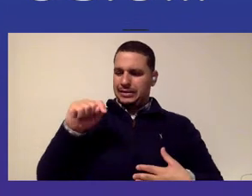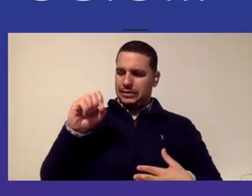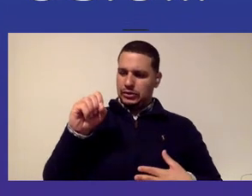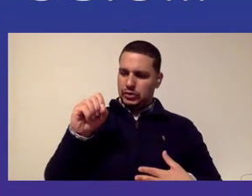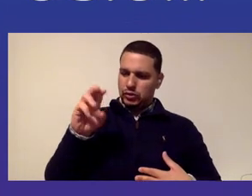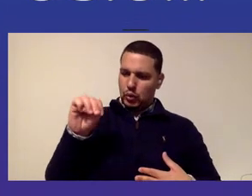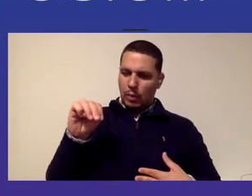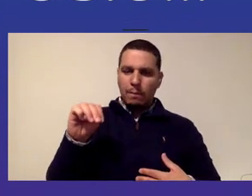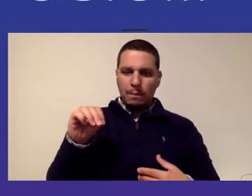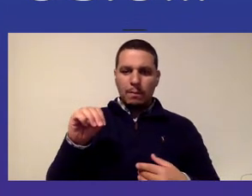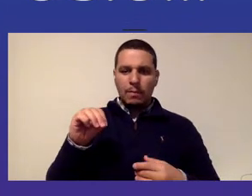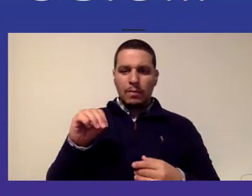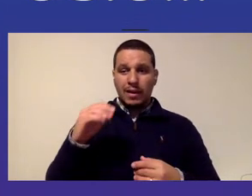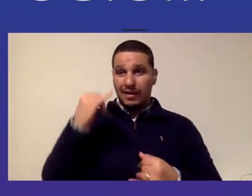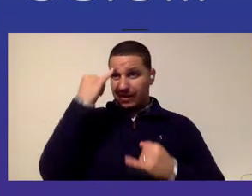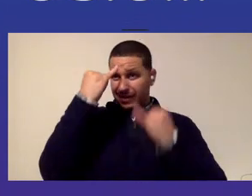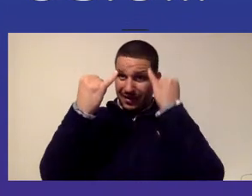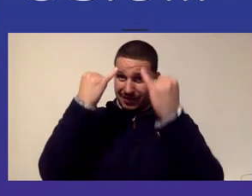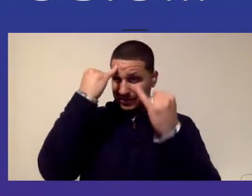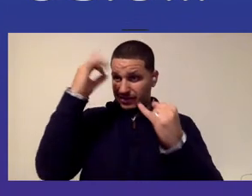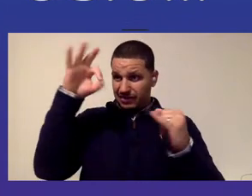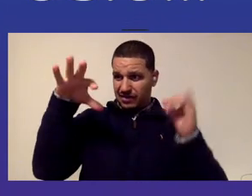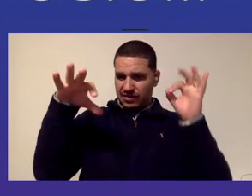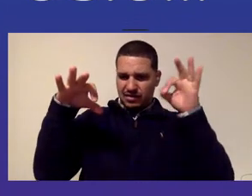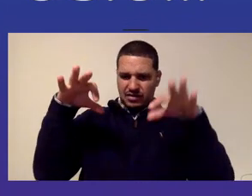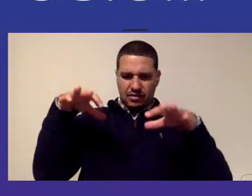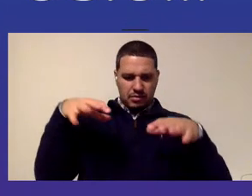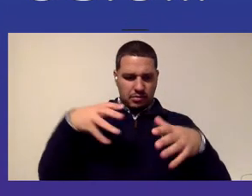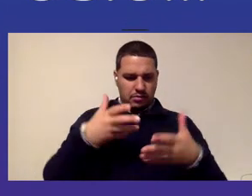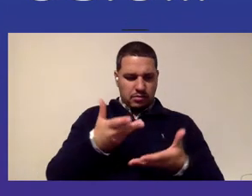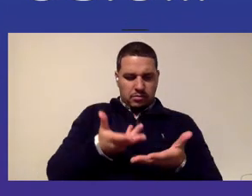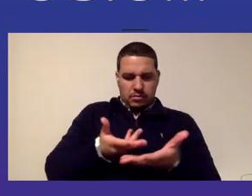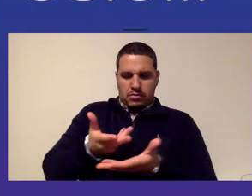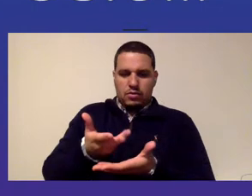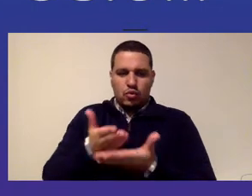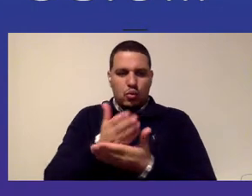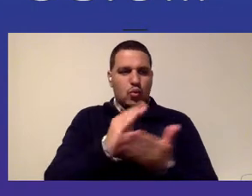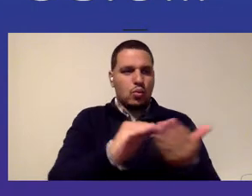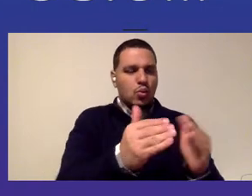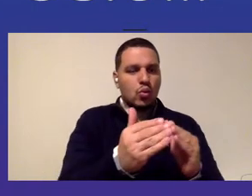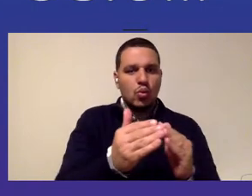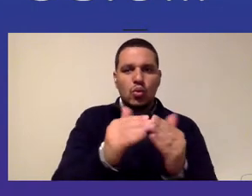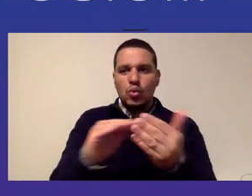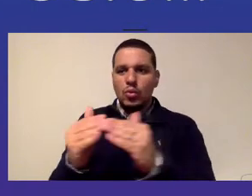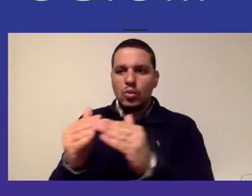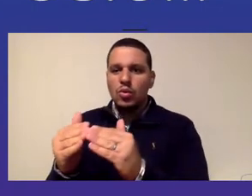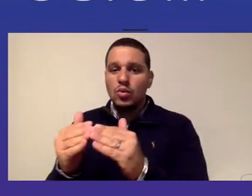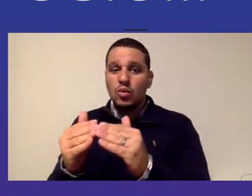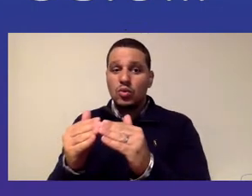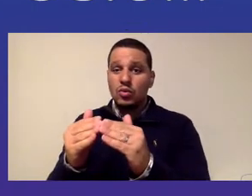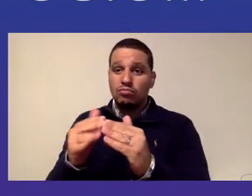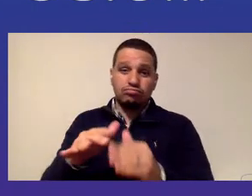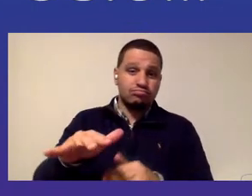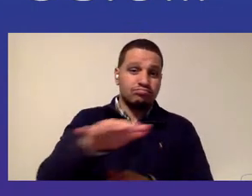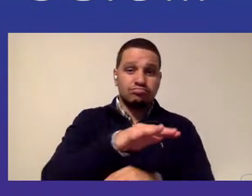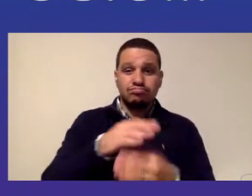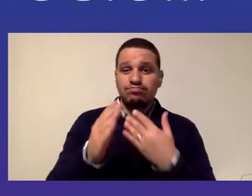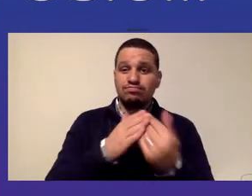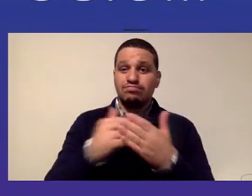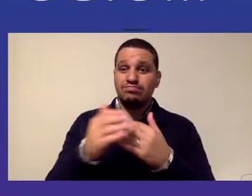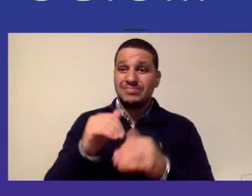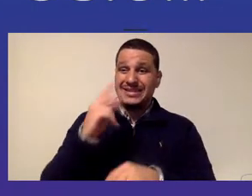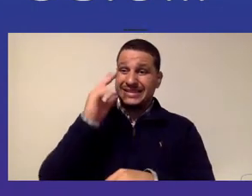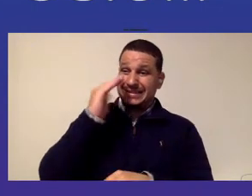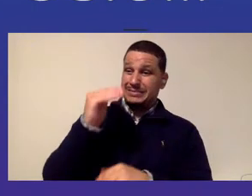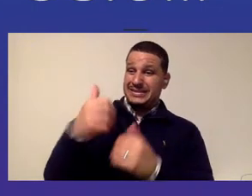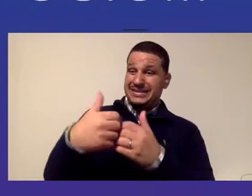and problem solve spontaneously in community across all that seems to separate and divide us. So I